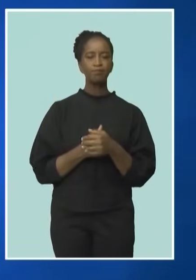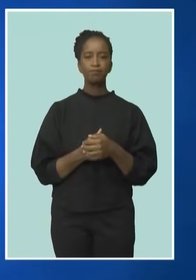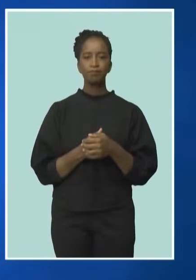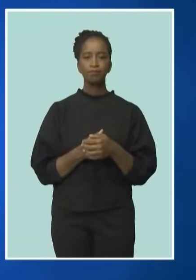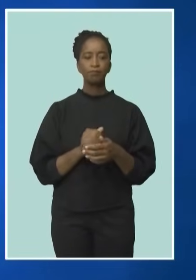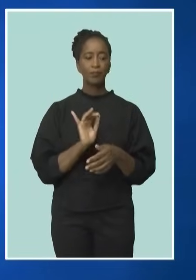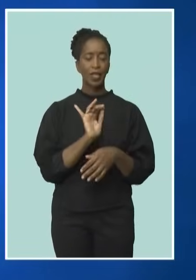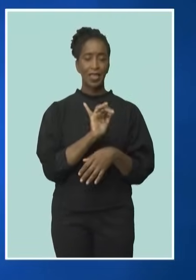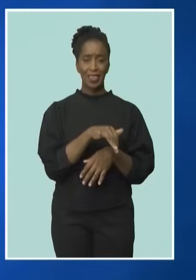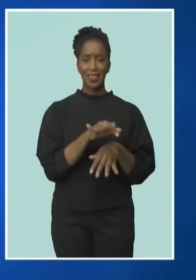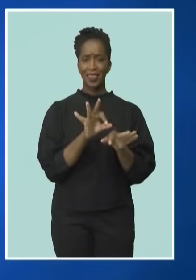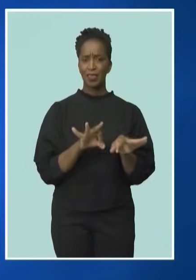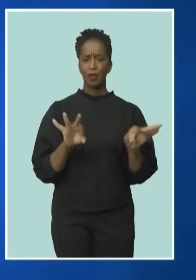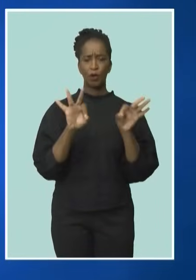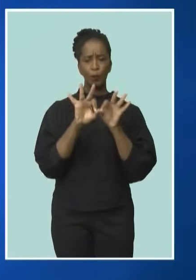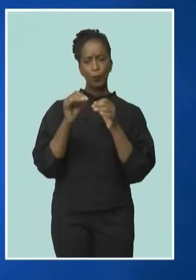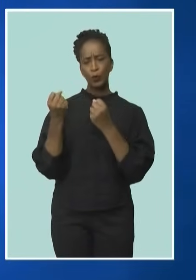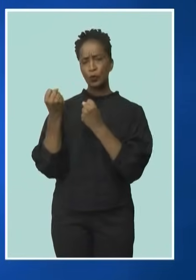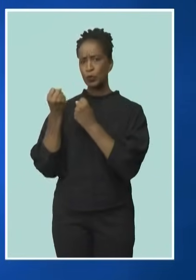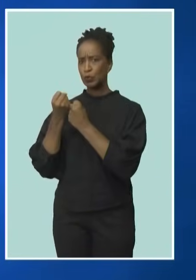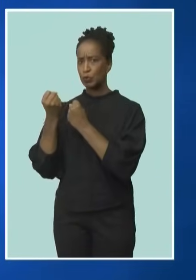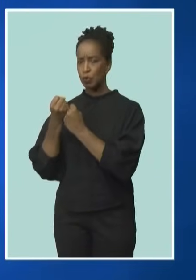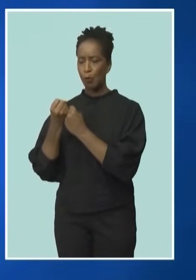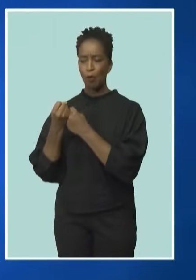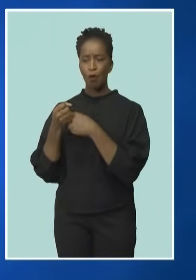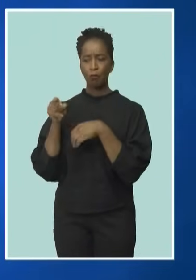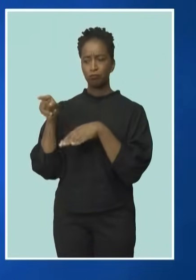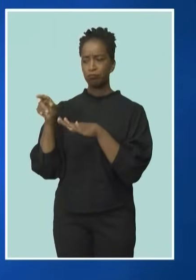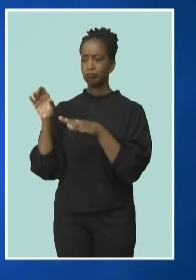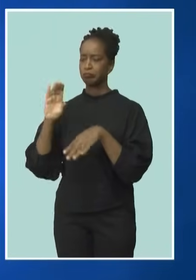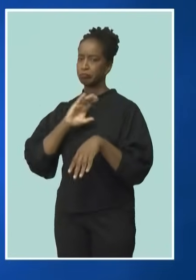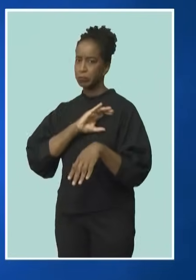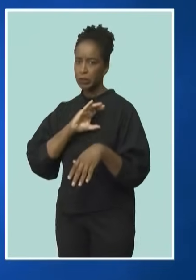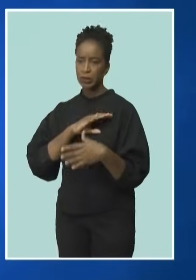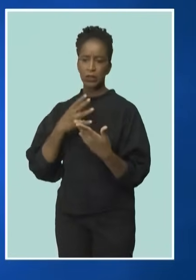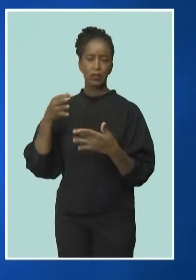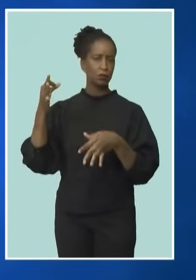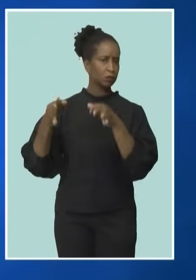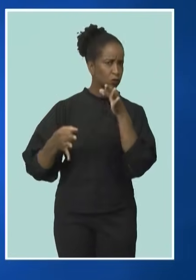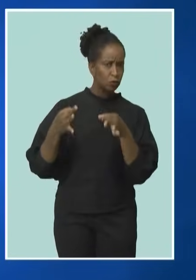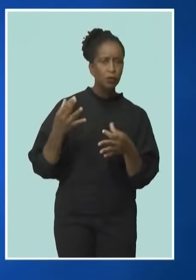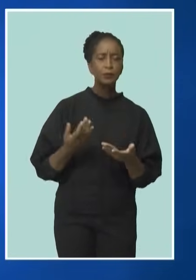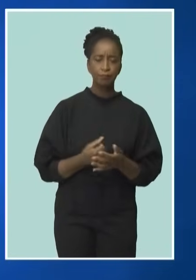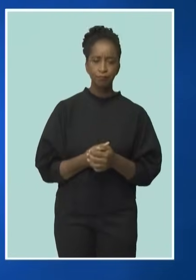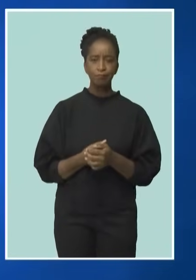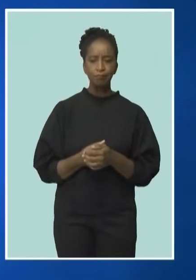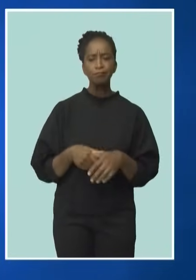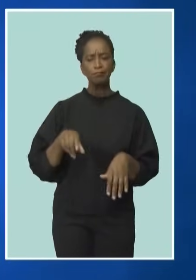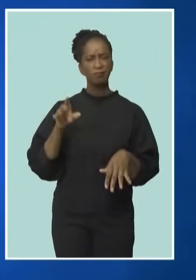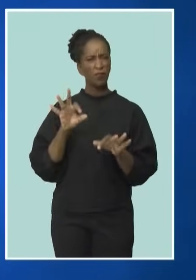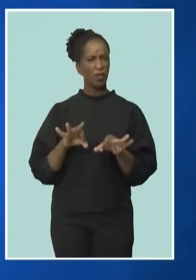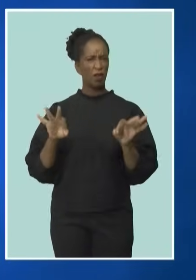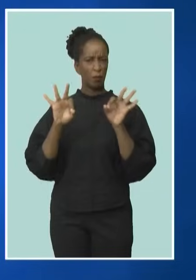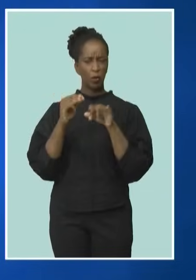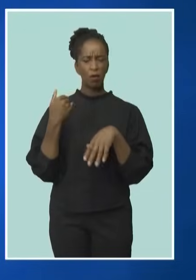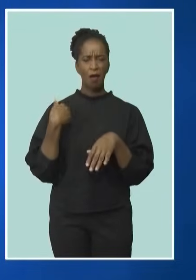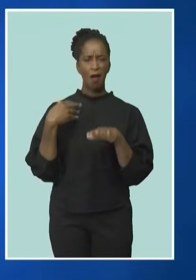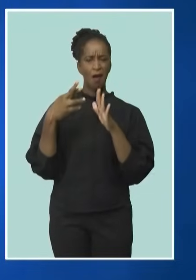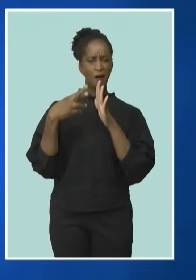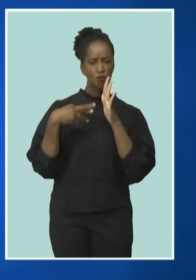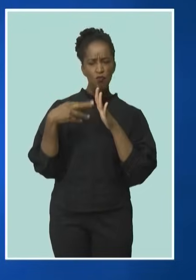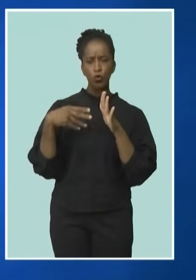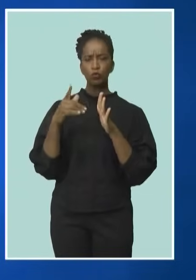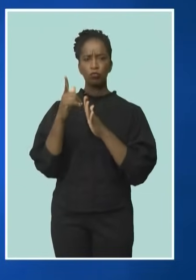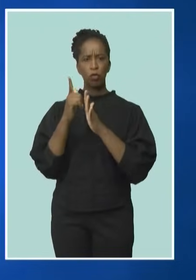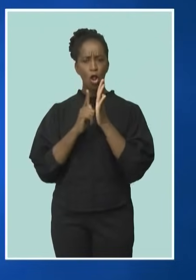the judicial system, we have to work within a framework that is fit for